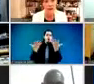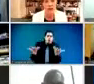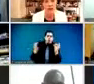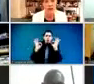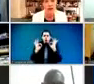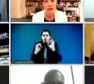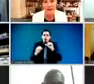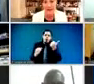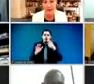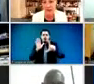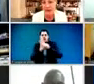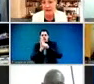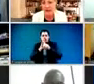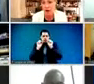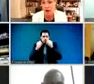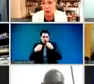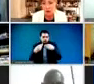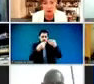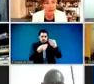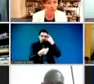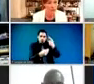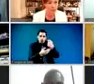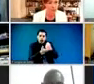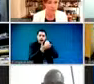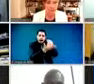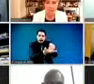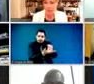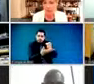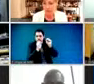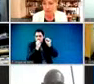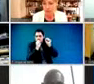for journalists and media CEOs?